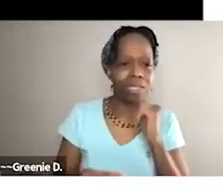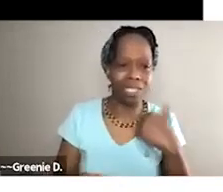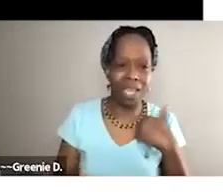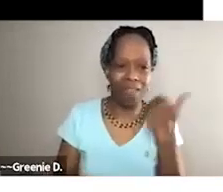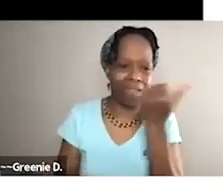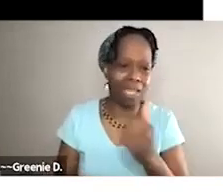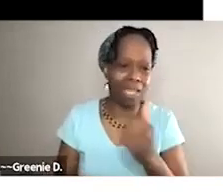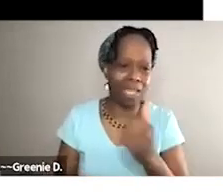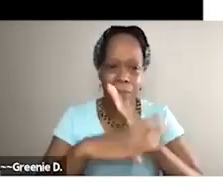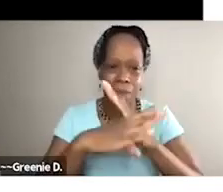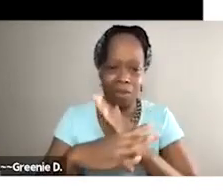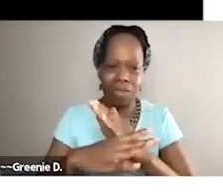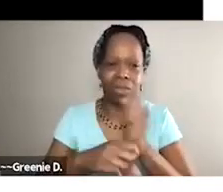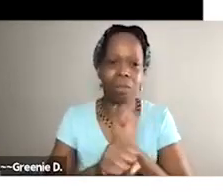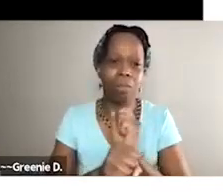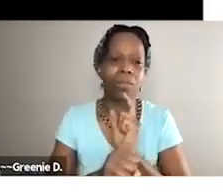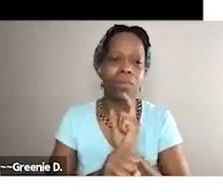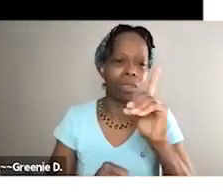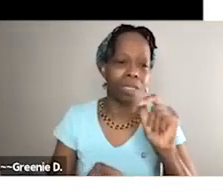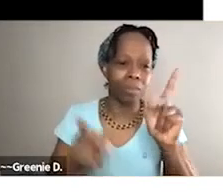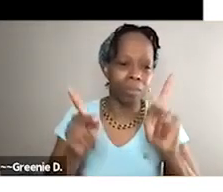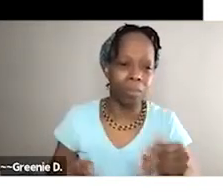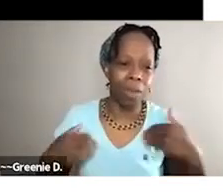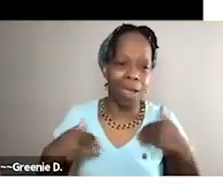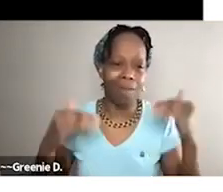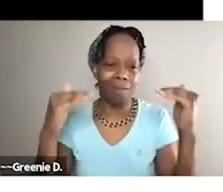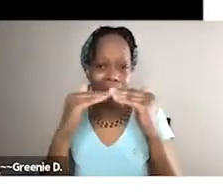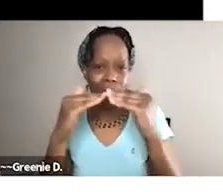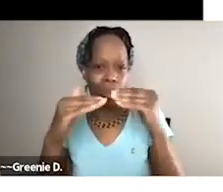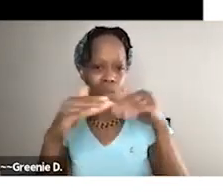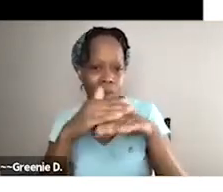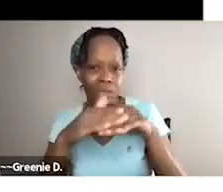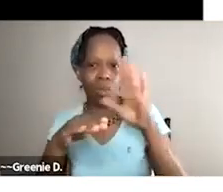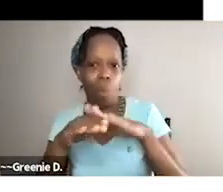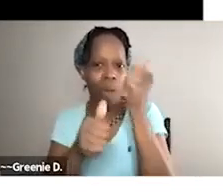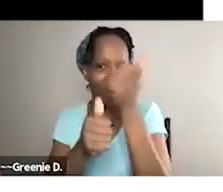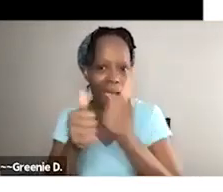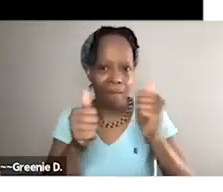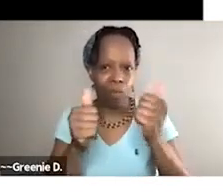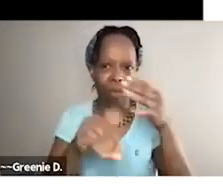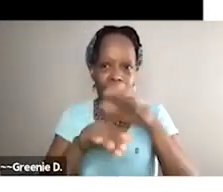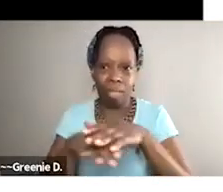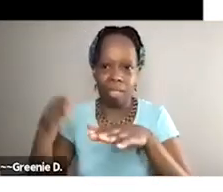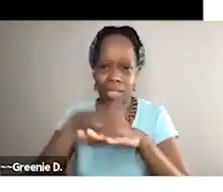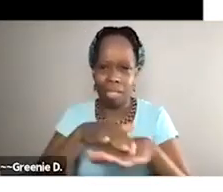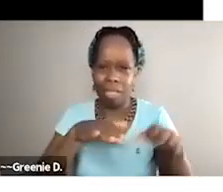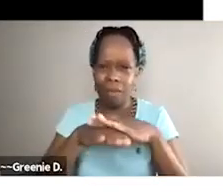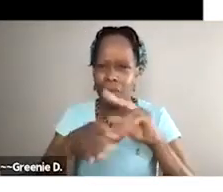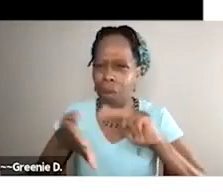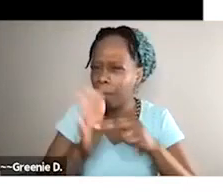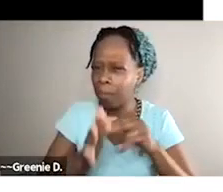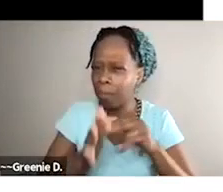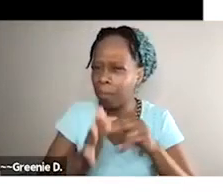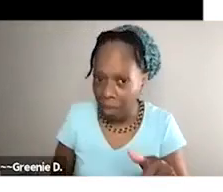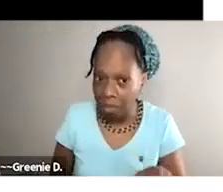disabled people have equal access on every level. So what does that mean? Well, a system or organisation with truly no